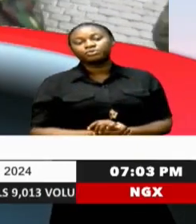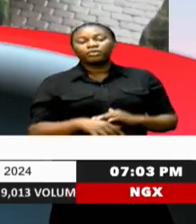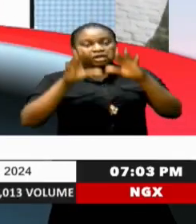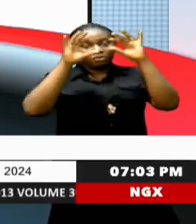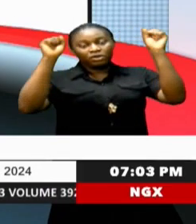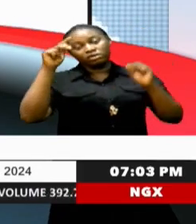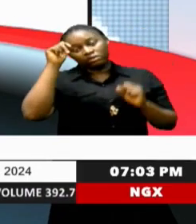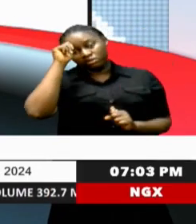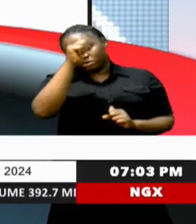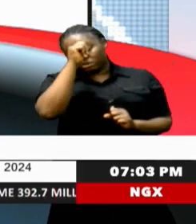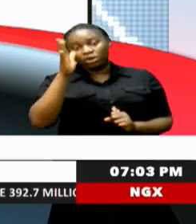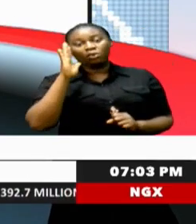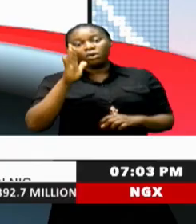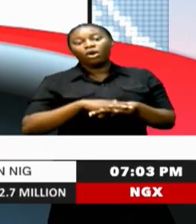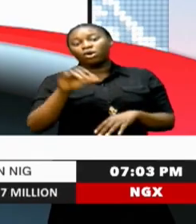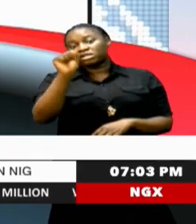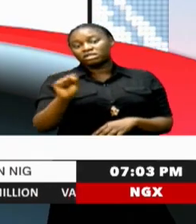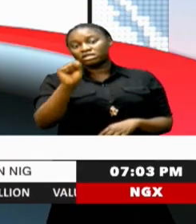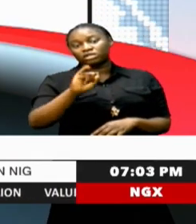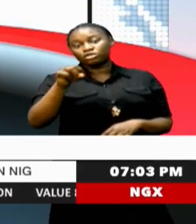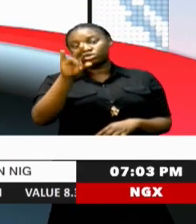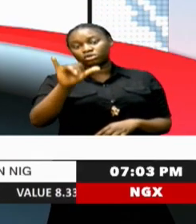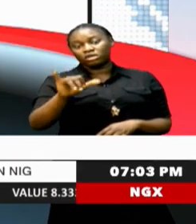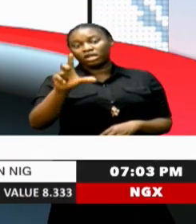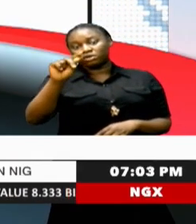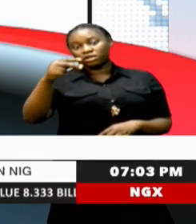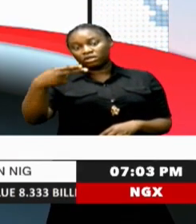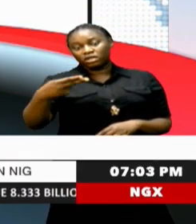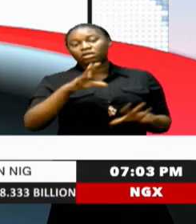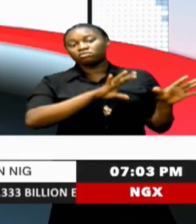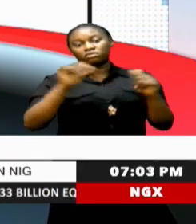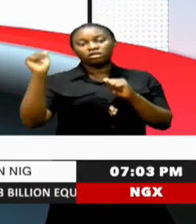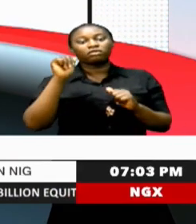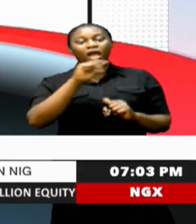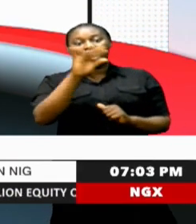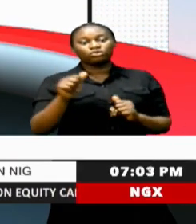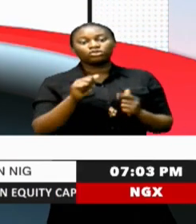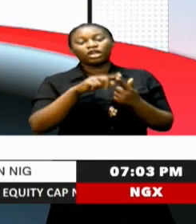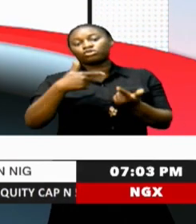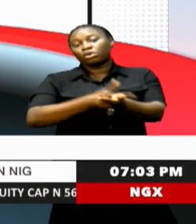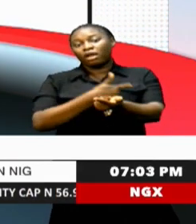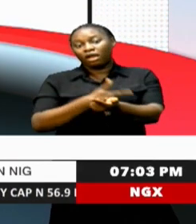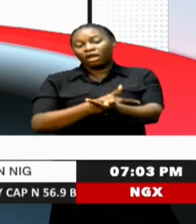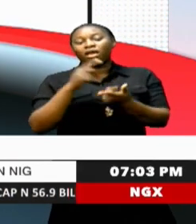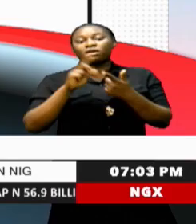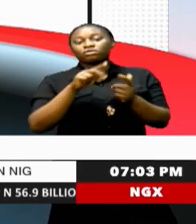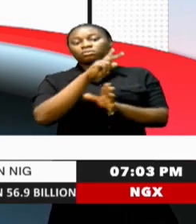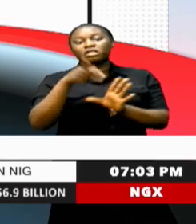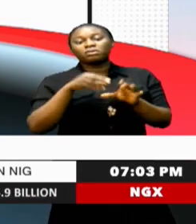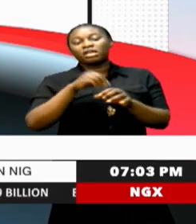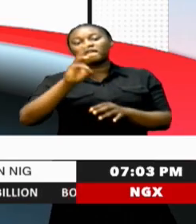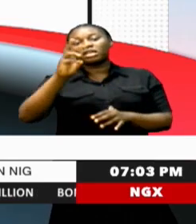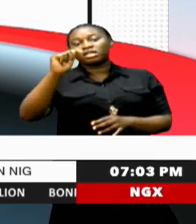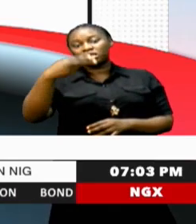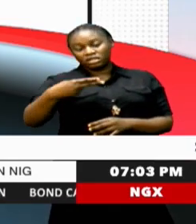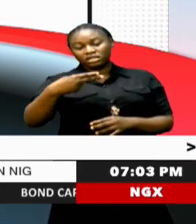President Bola Tinubu will on Saturday, July the 20th, depart Abuja for Accra, Ghana, to participate in the 6th